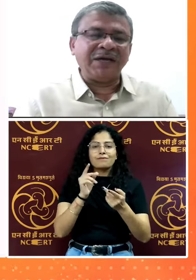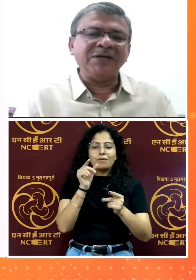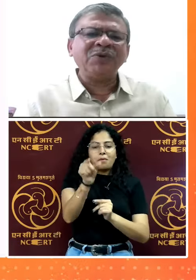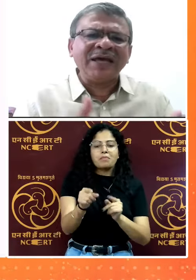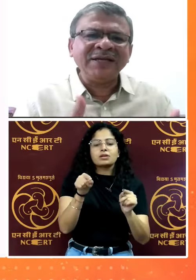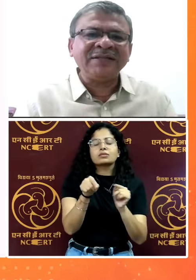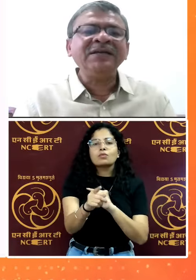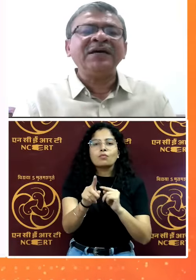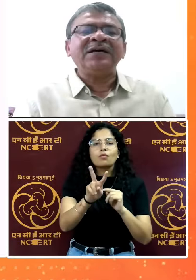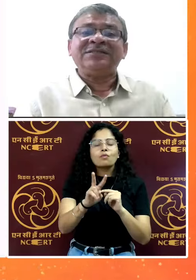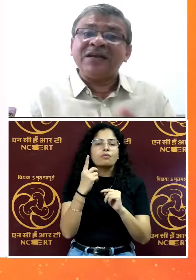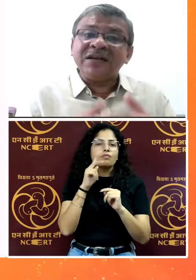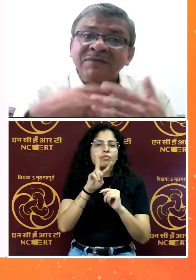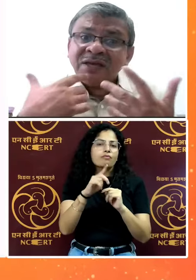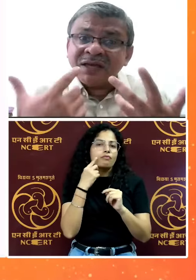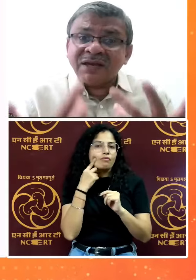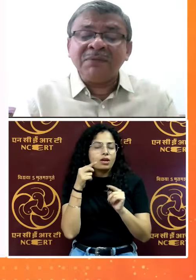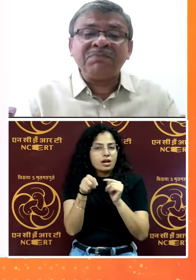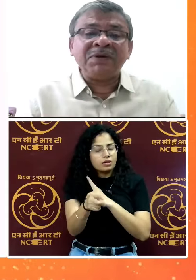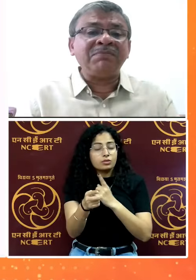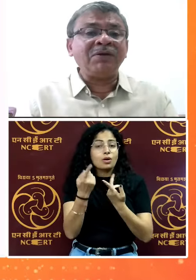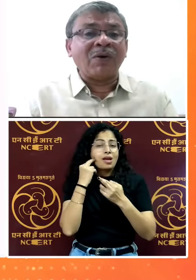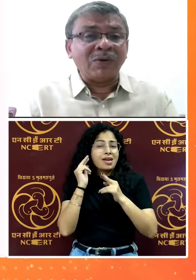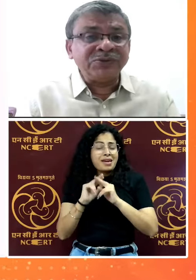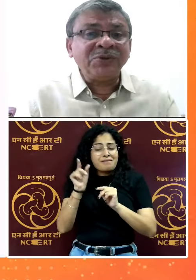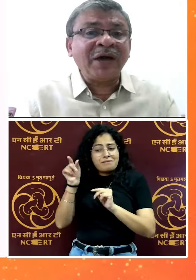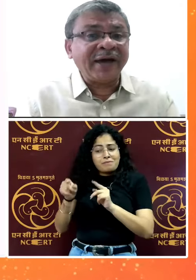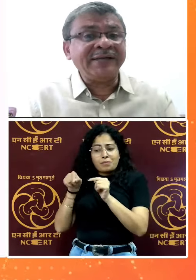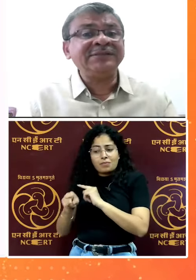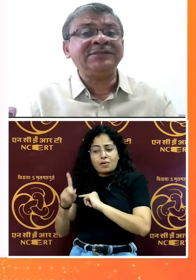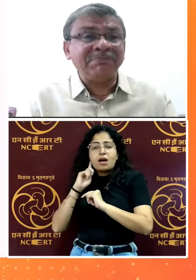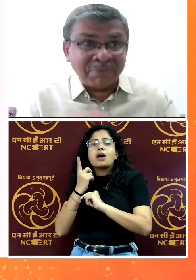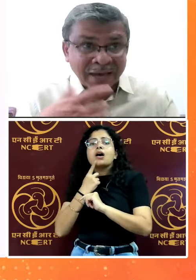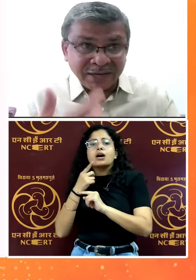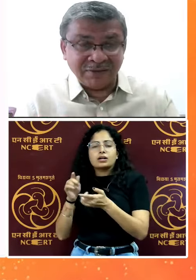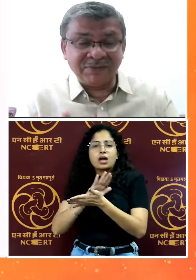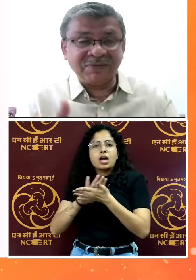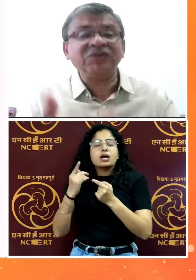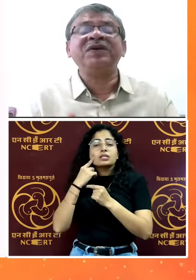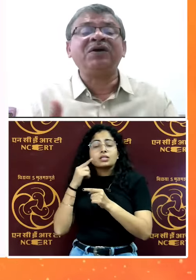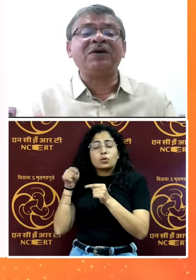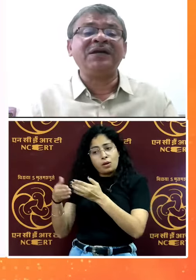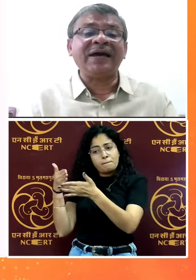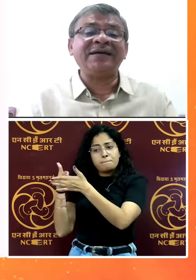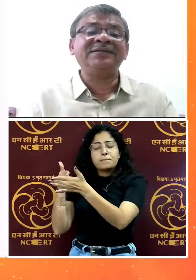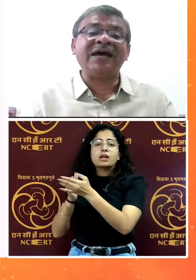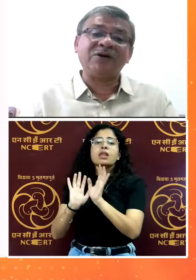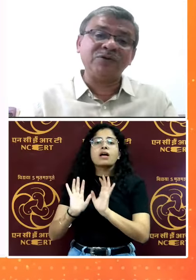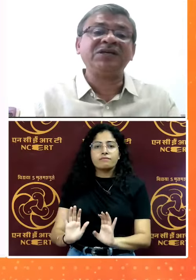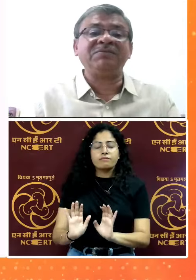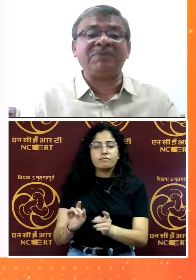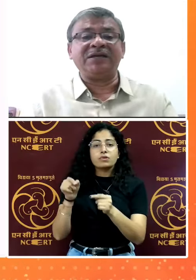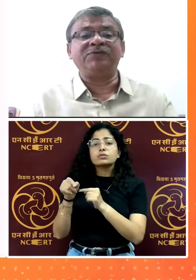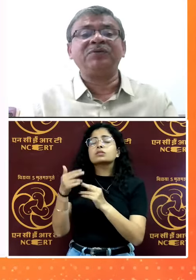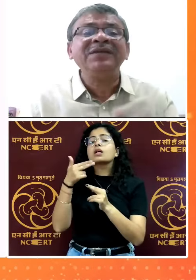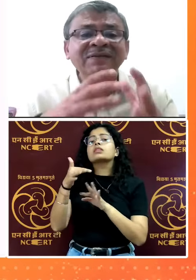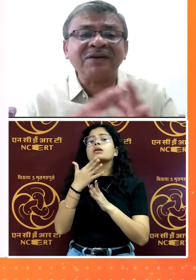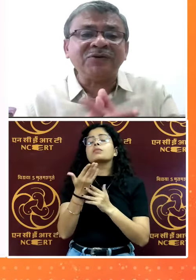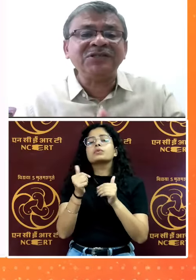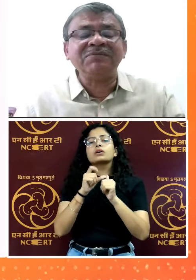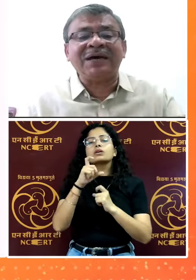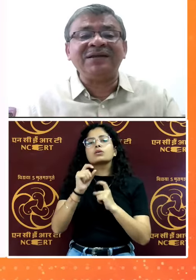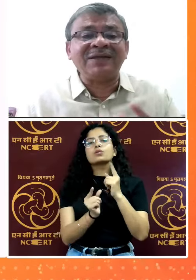different barriers. So, like that, children with hearing impairment also has barriers, which we call as acoustic barriers. So,